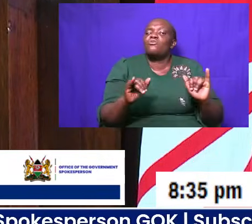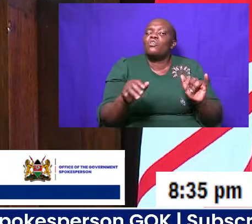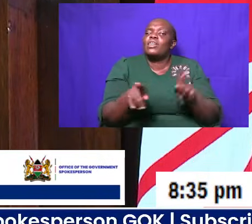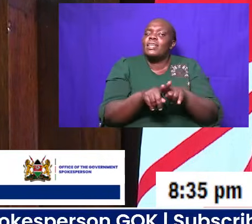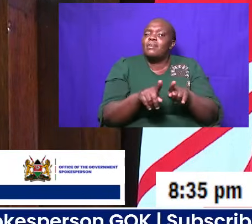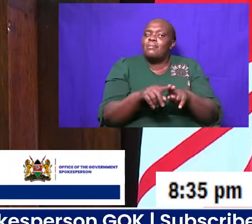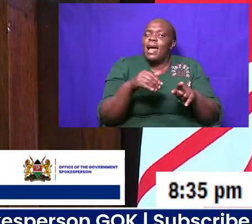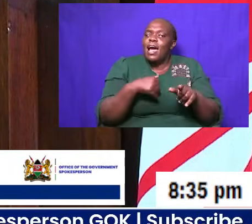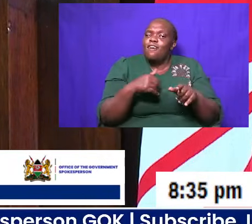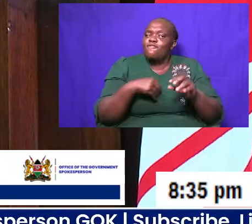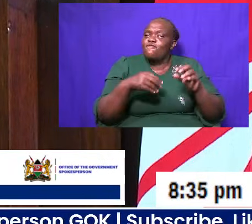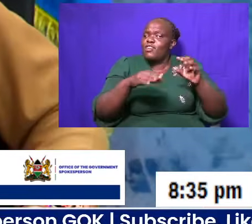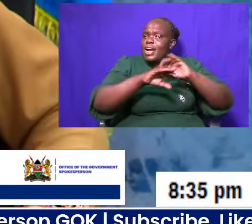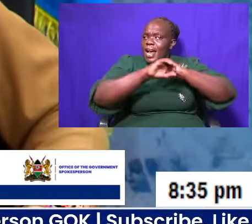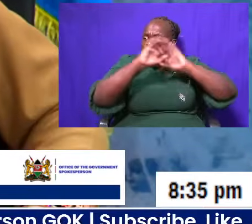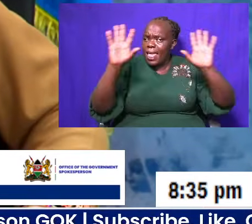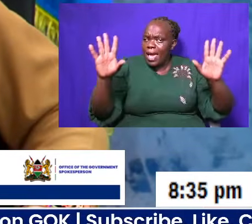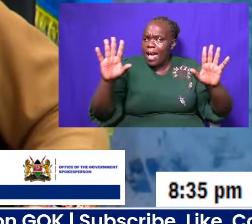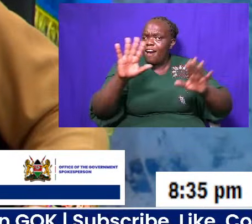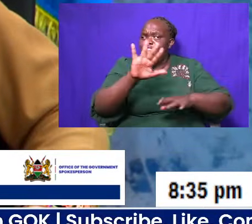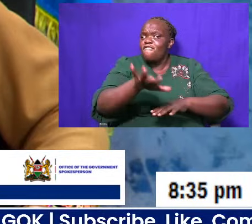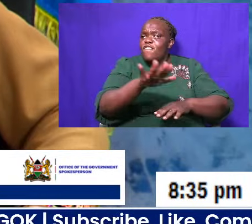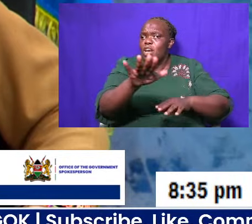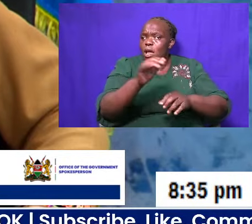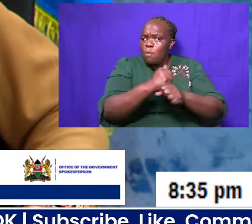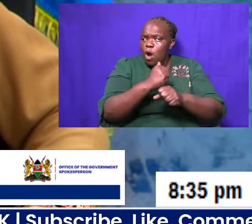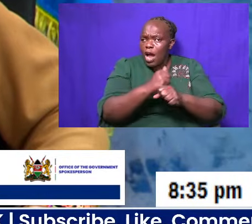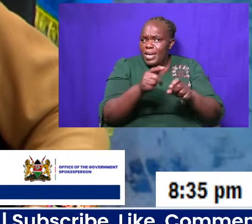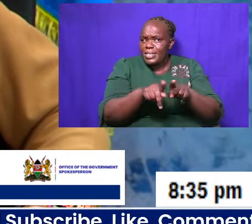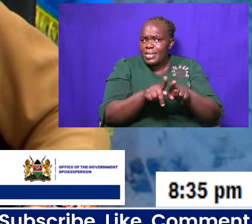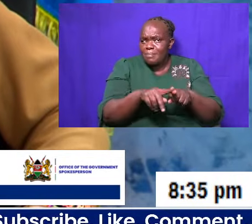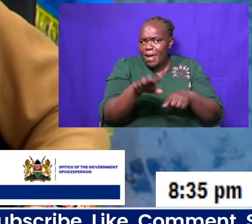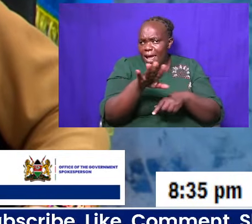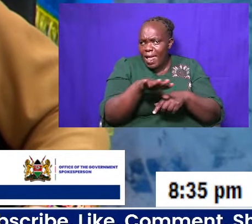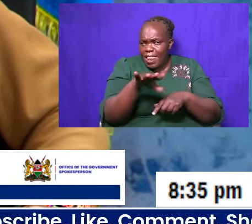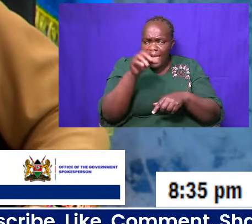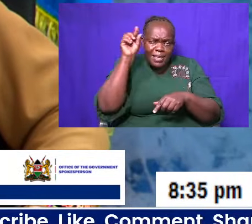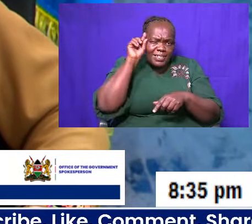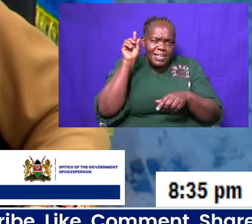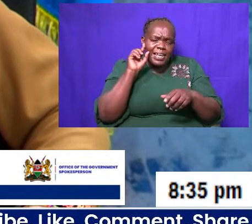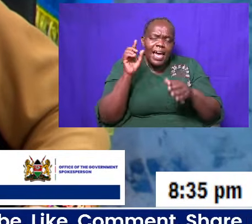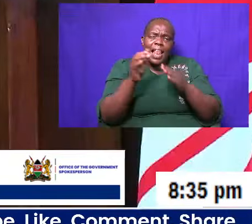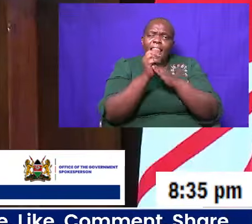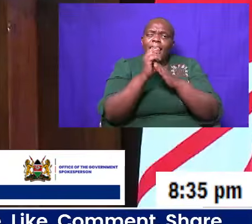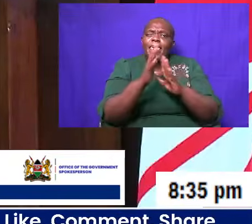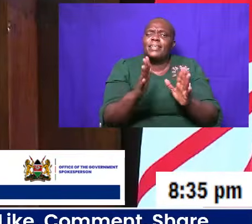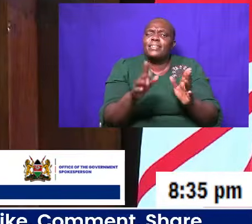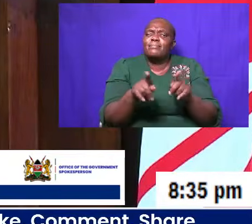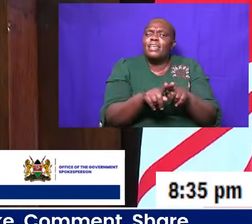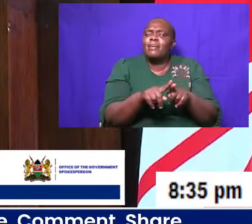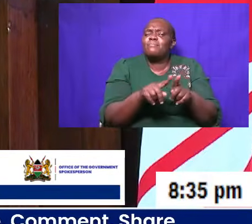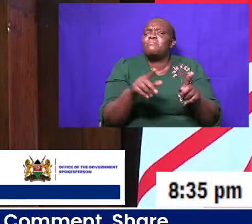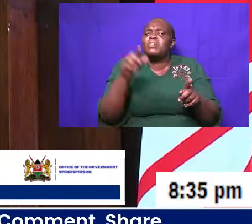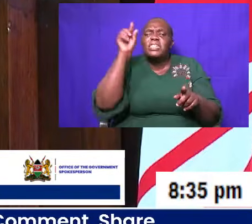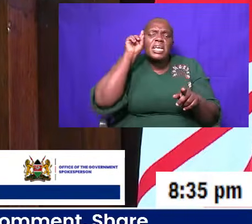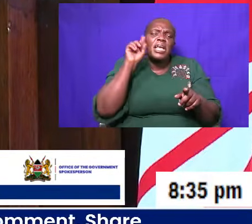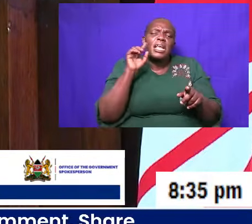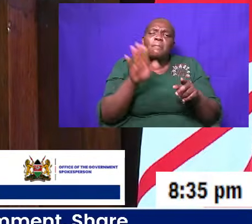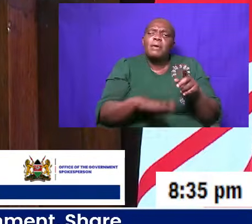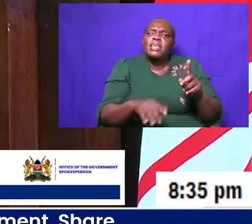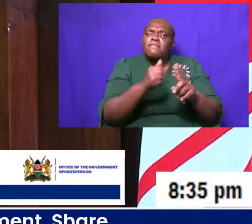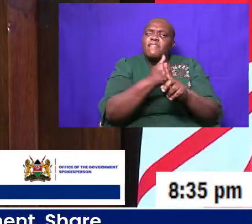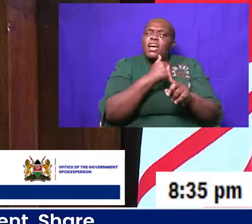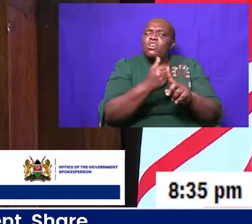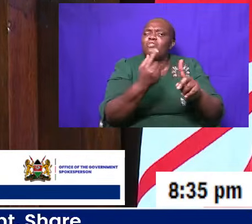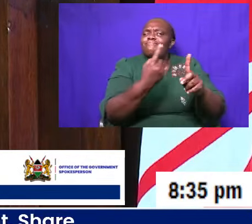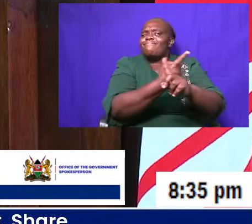no clear frameworks and policies on matters of gender, either gender-based violence, issues of